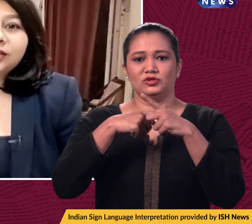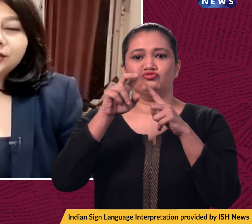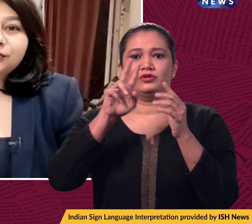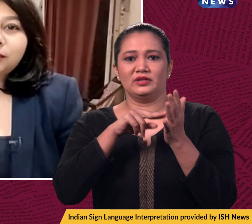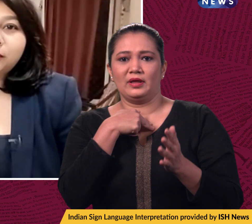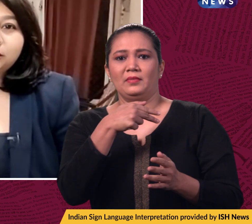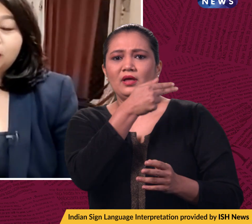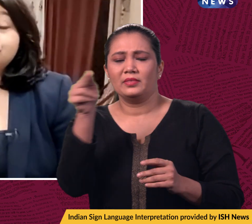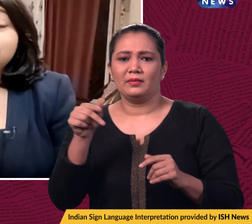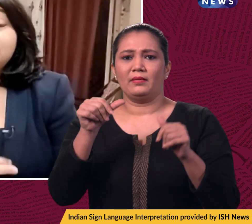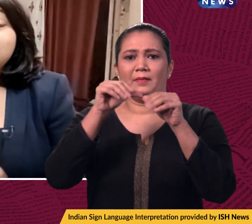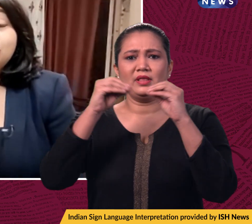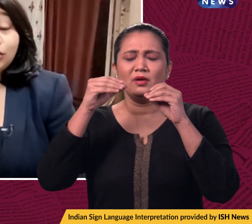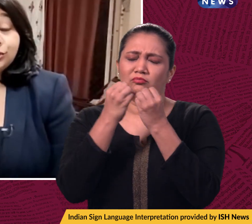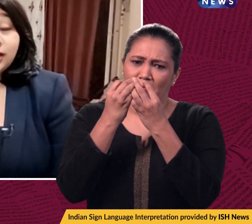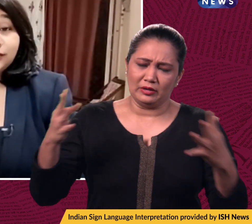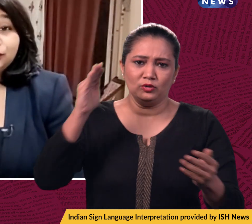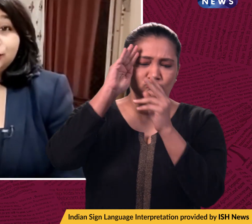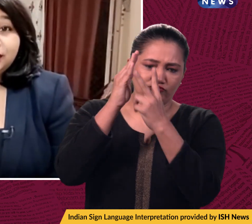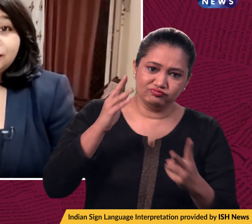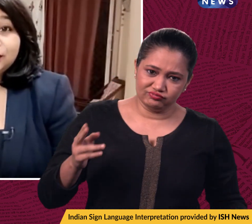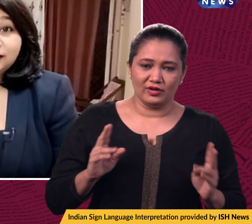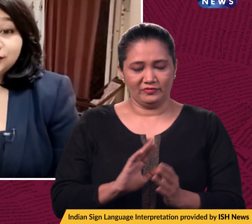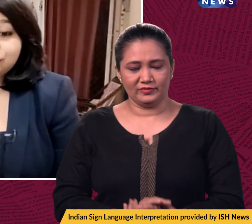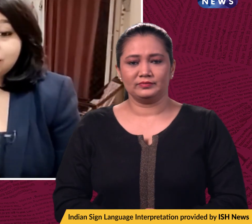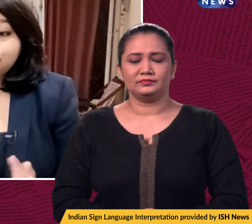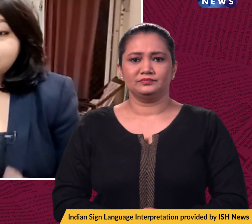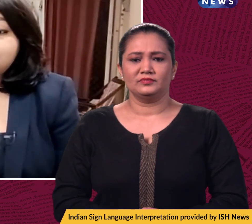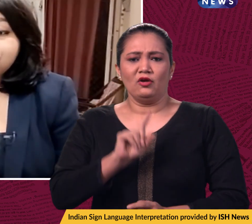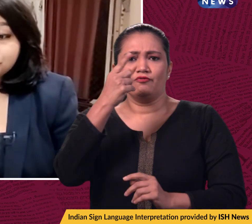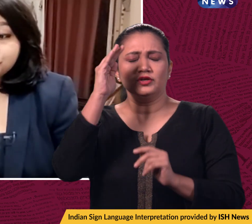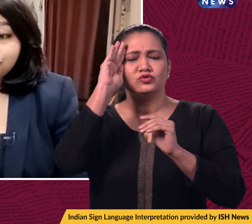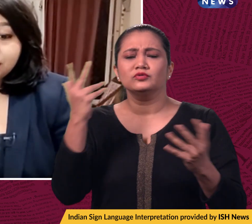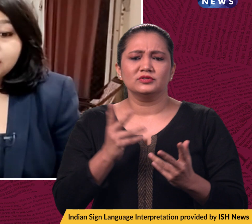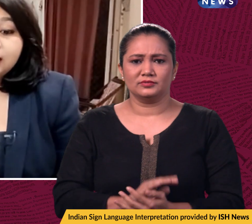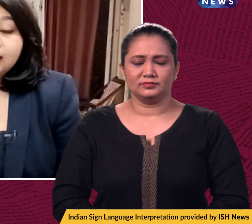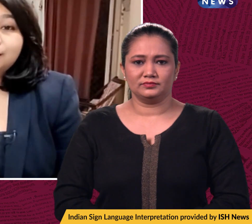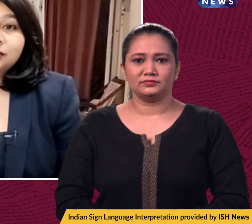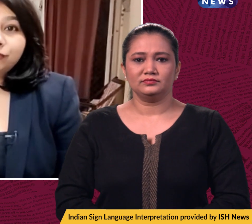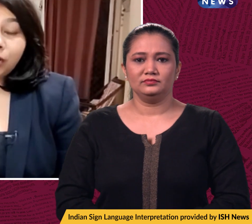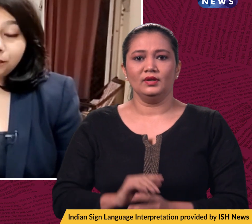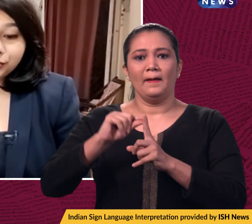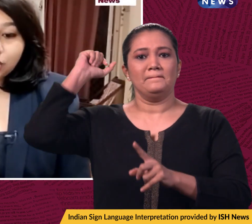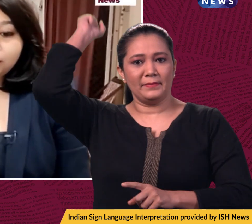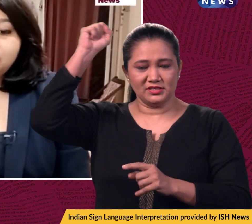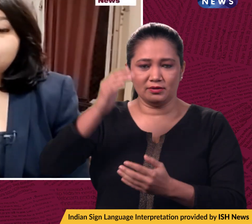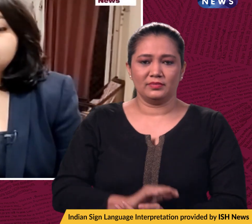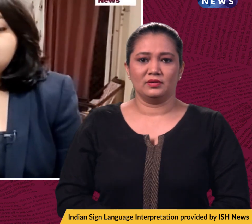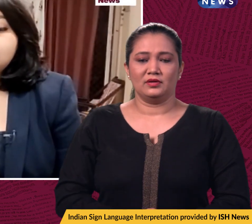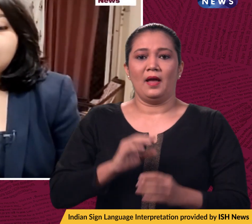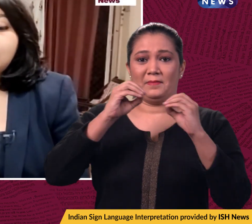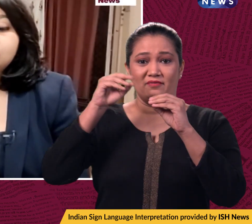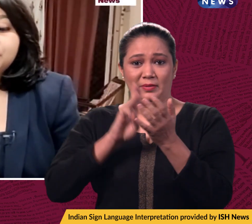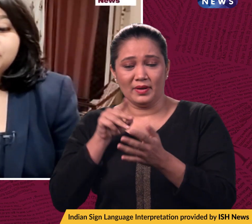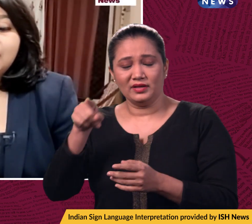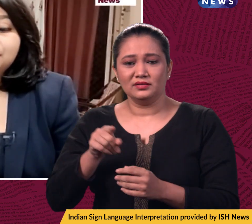You're watching Just the News. I'm Amita Balachandra. We have a lot to get through today, so let's get straight to it. Our first story comes in from Punjab. Bhagwant